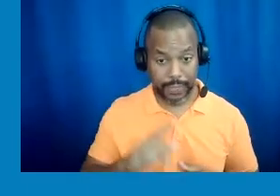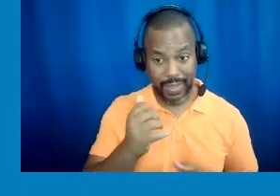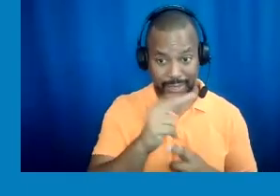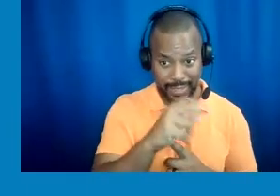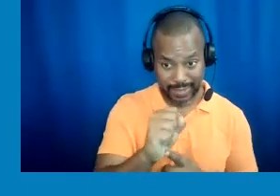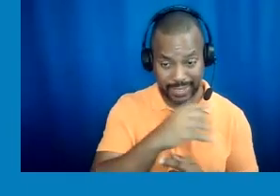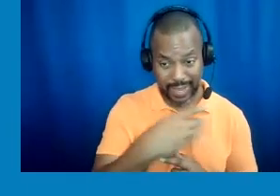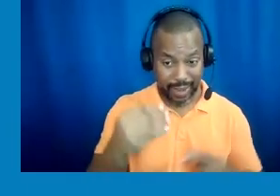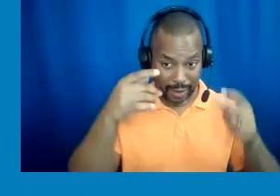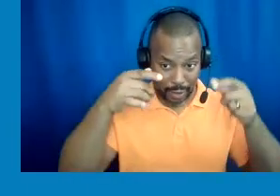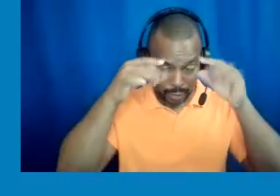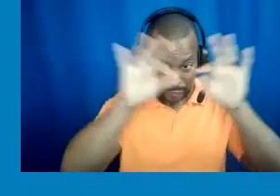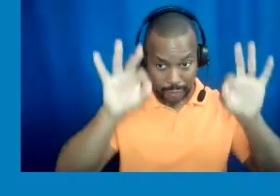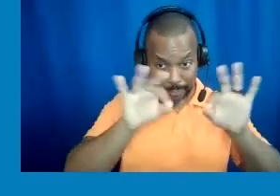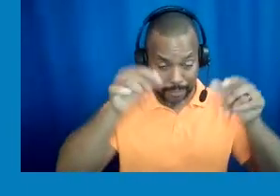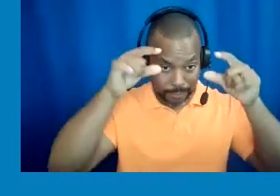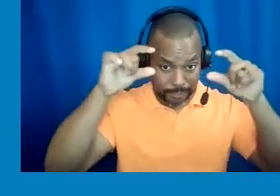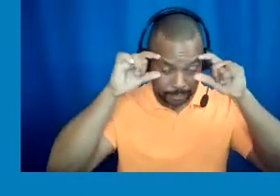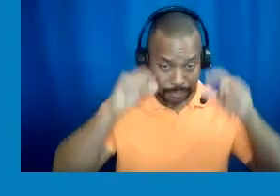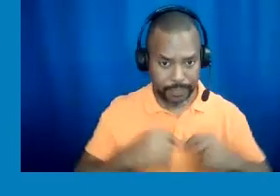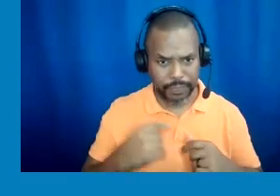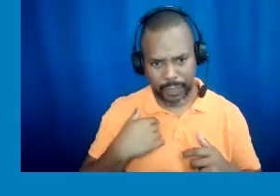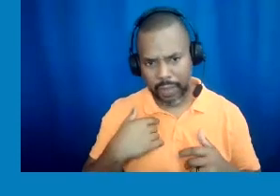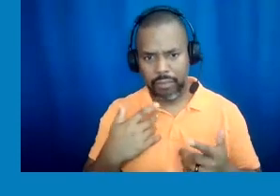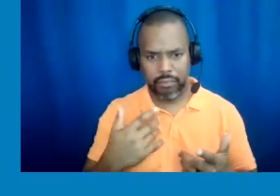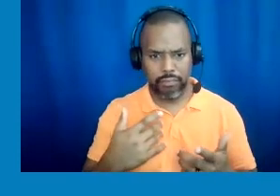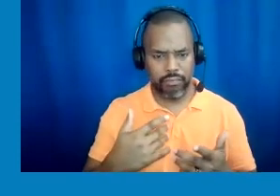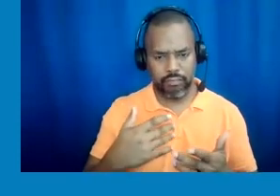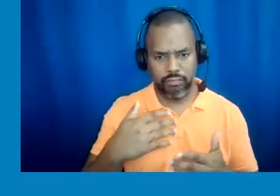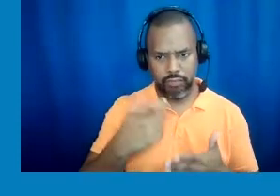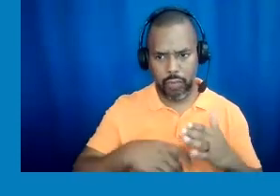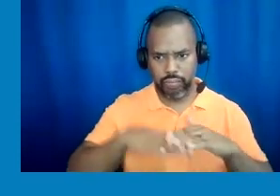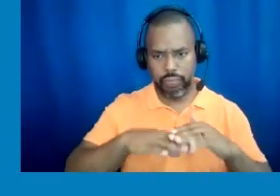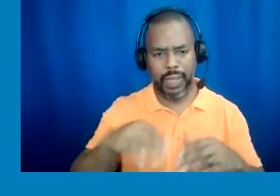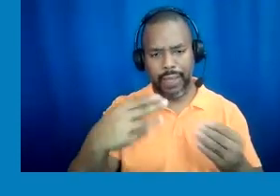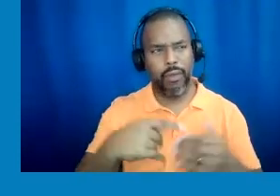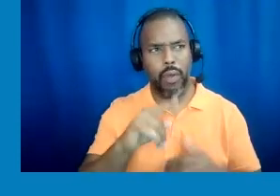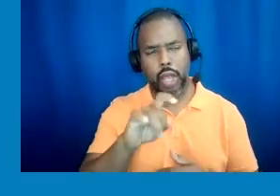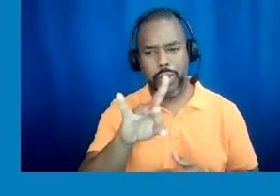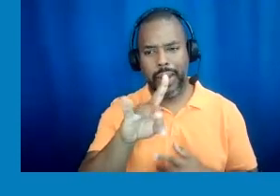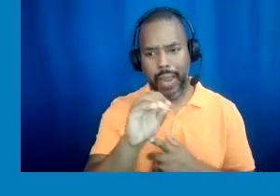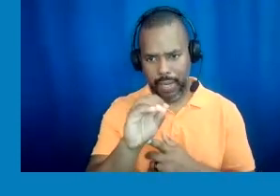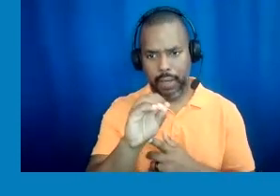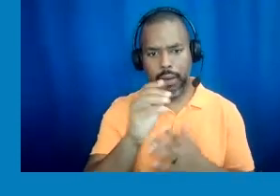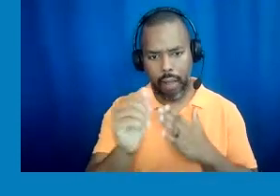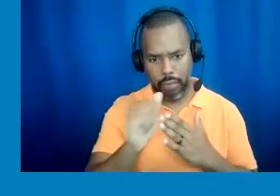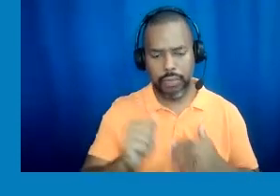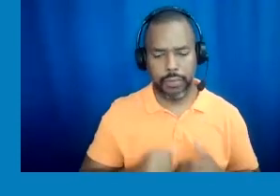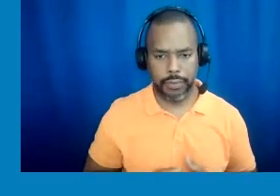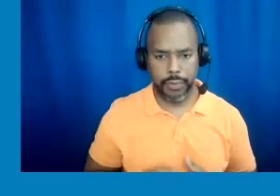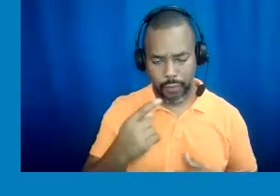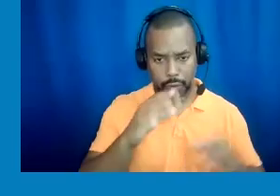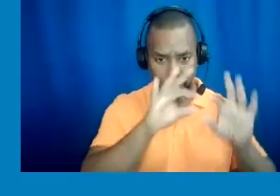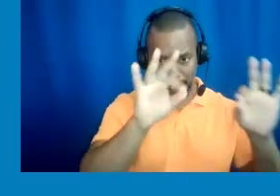a glass frame maximum. You actually get an allowance, so it's $180 for your frame allowance. And